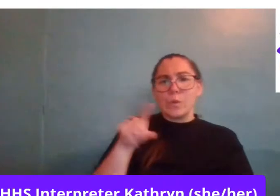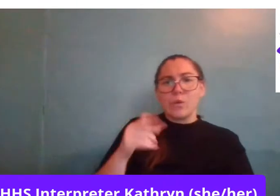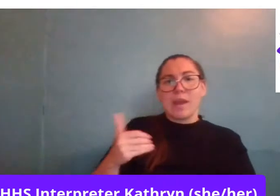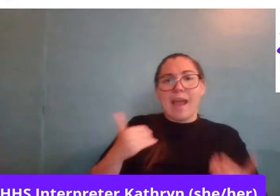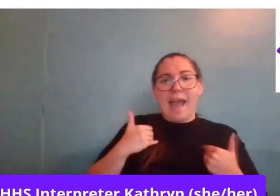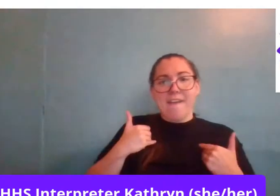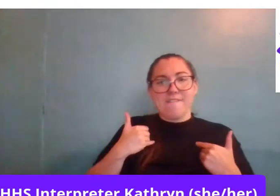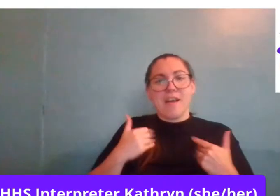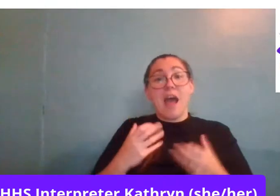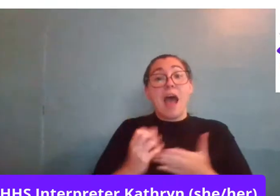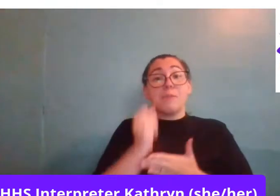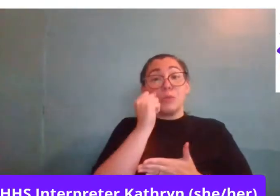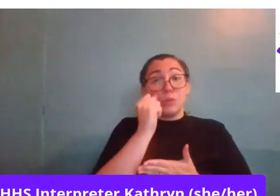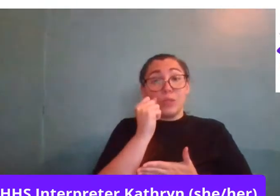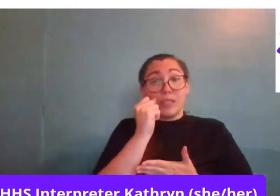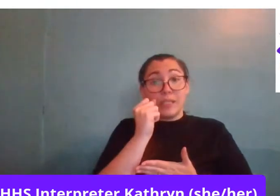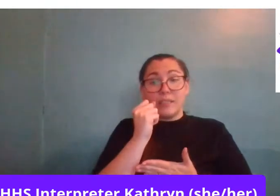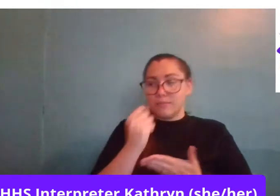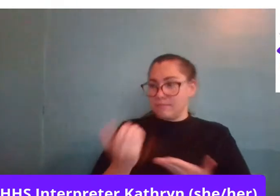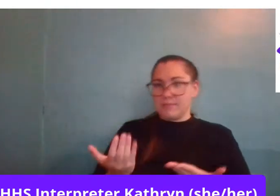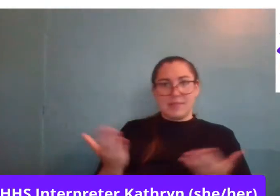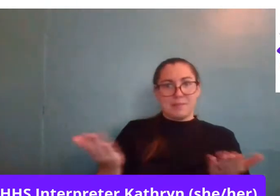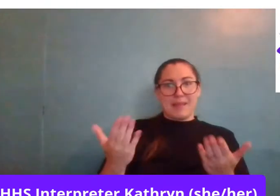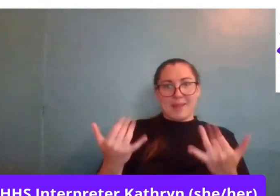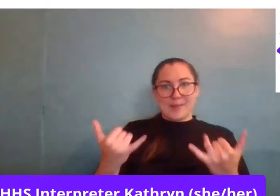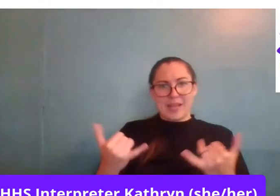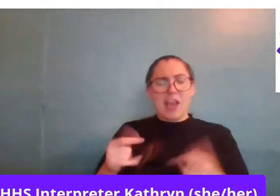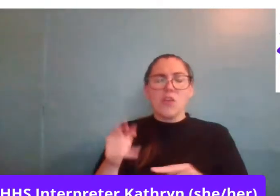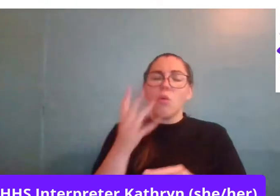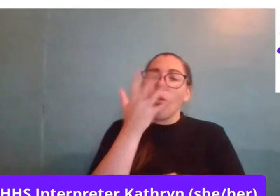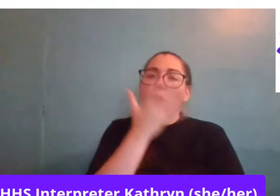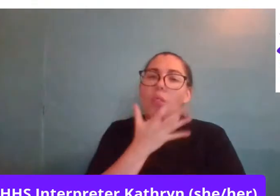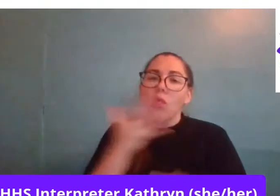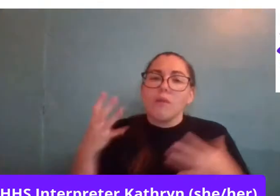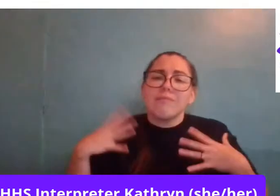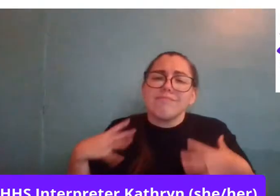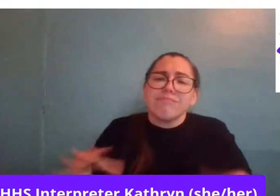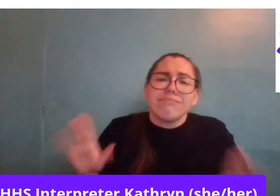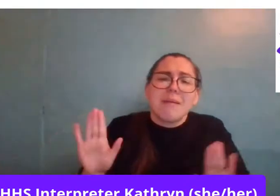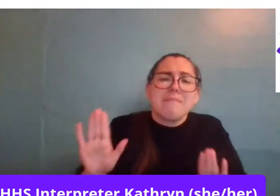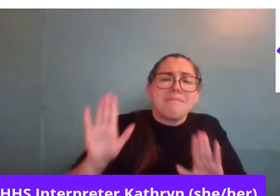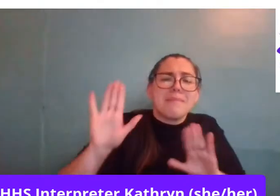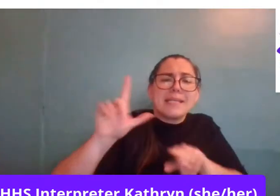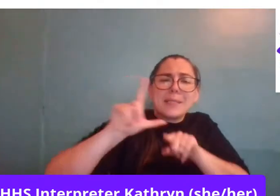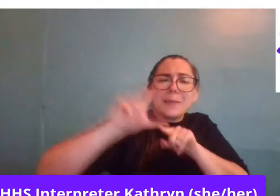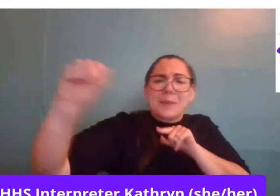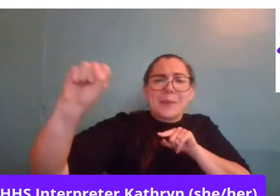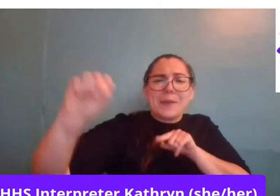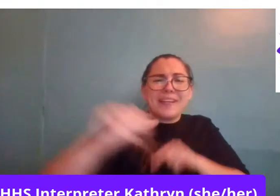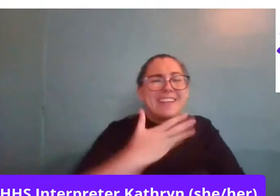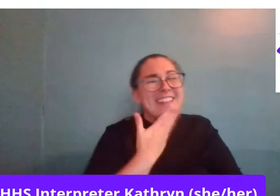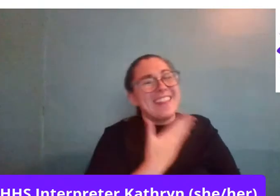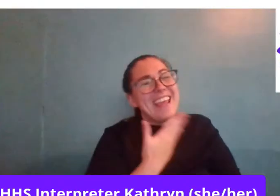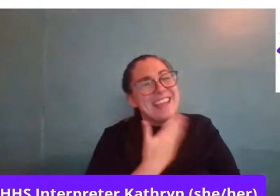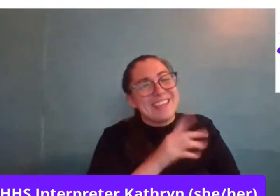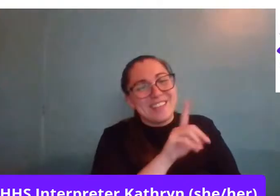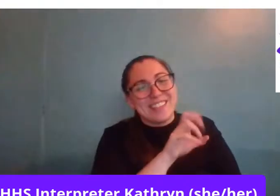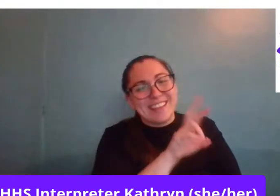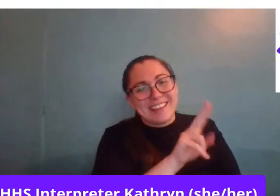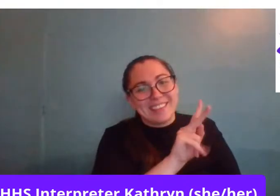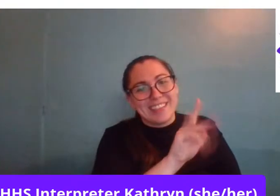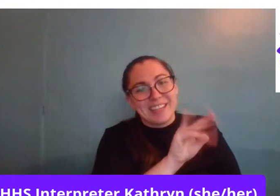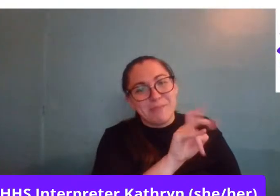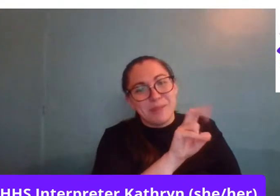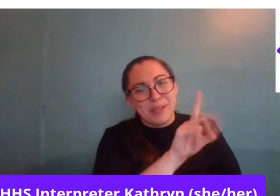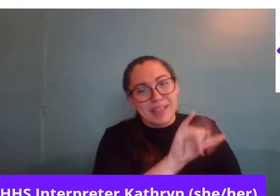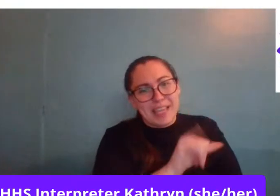you to be here on today. And you look amazing. Thank you, Dr. Kimberly. I appreciate that. And